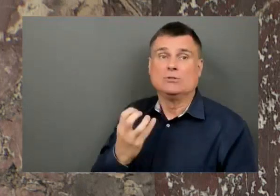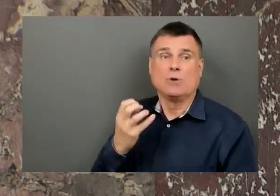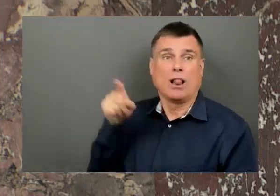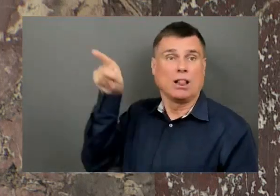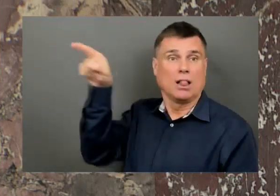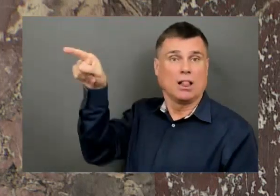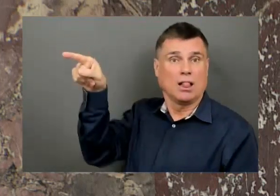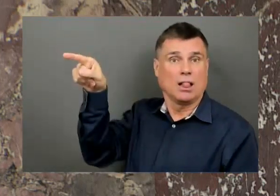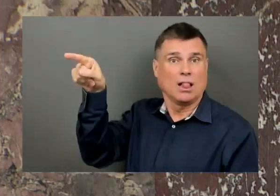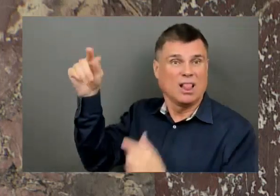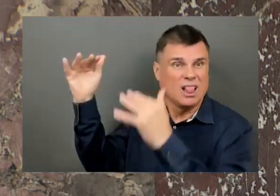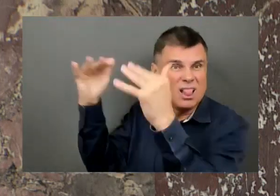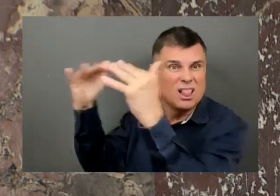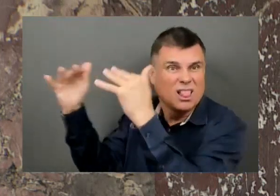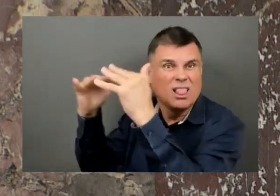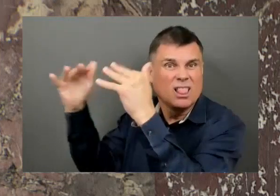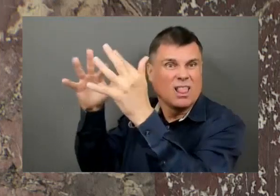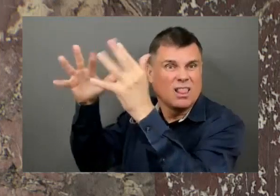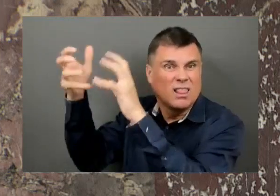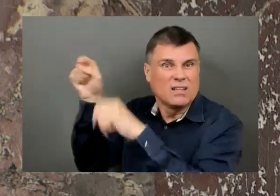killed, kidnapped.